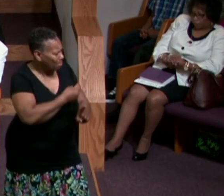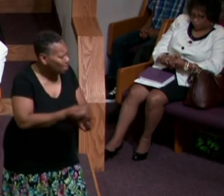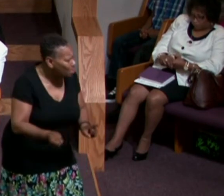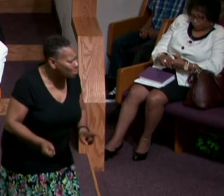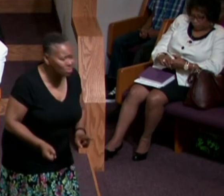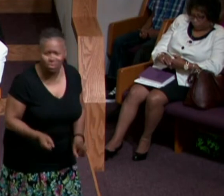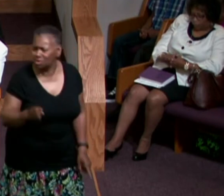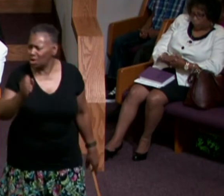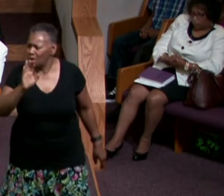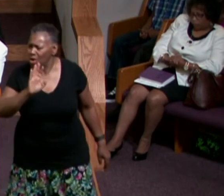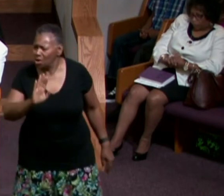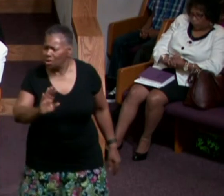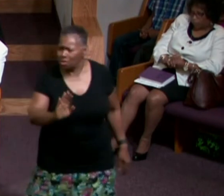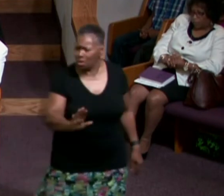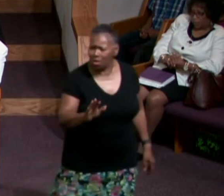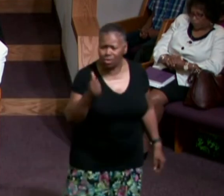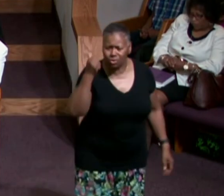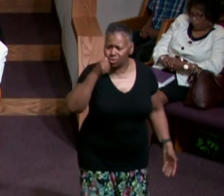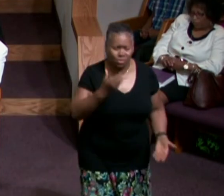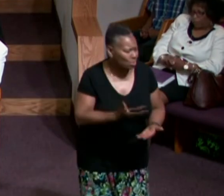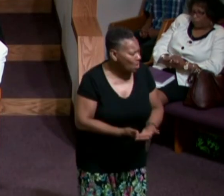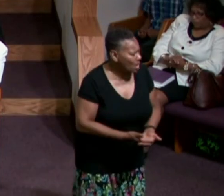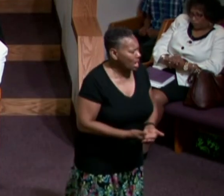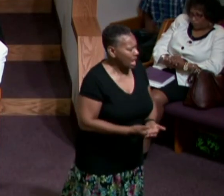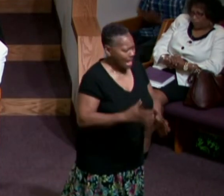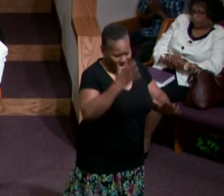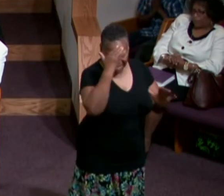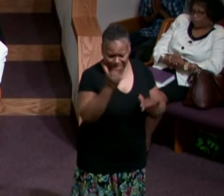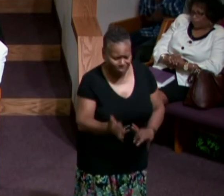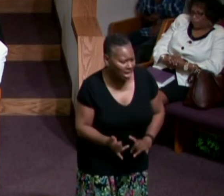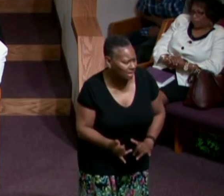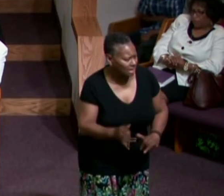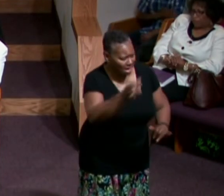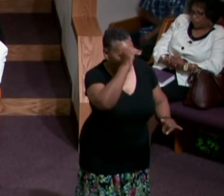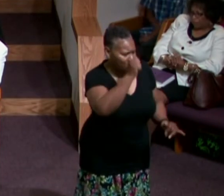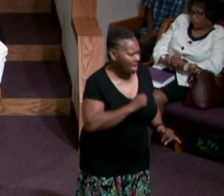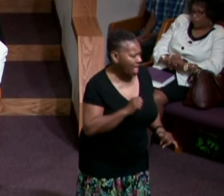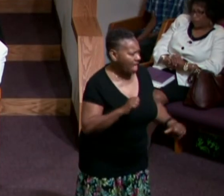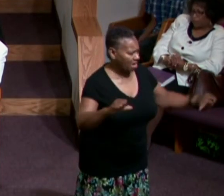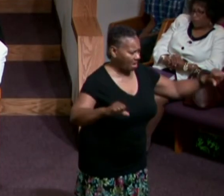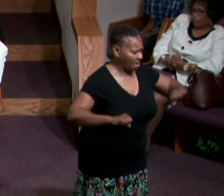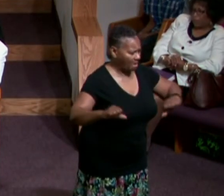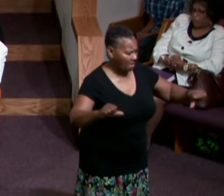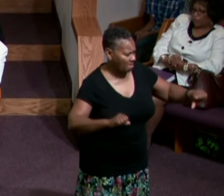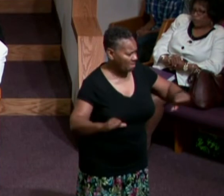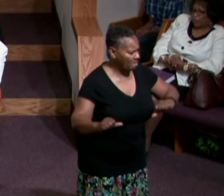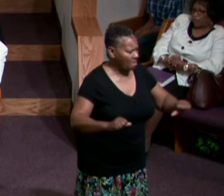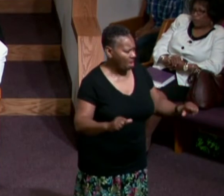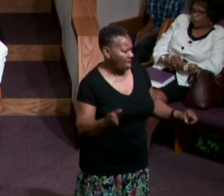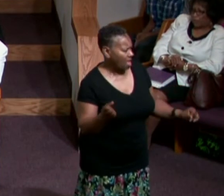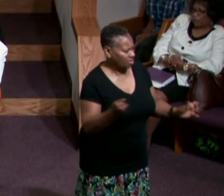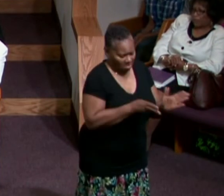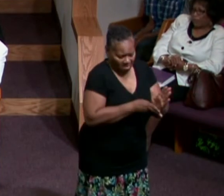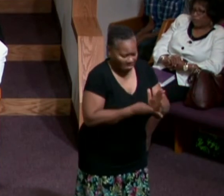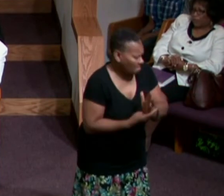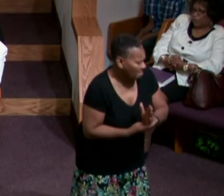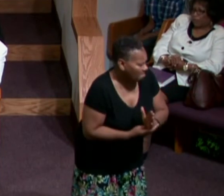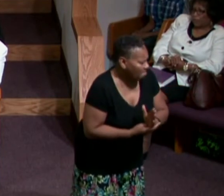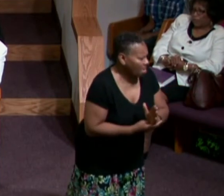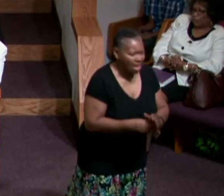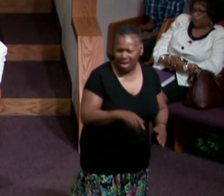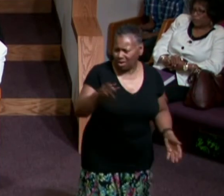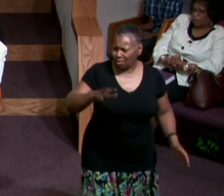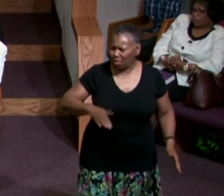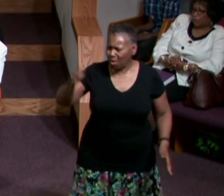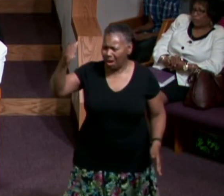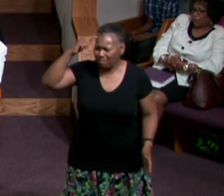expecting a man to dog her out, expecting a man to whoop her behind, expecting a man to run around on her. You don't want her to grow up believing